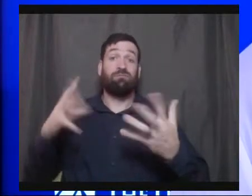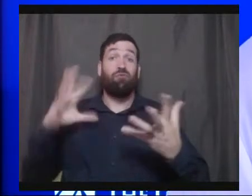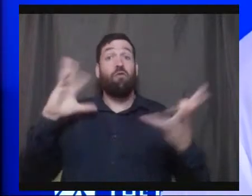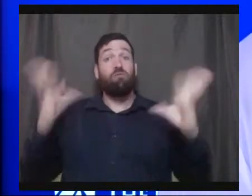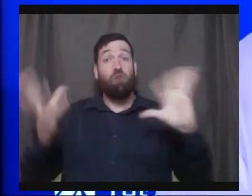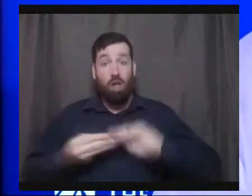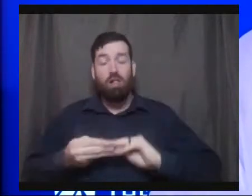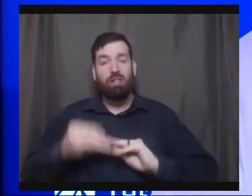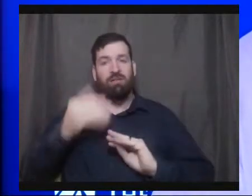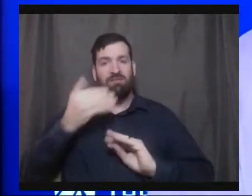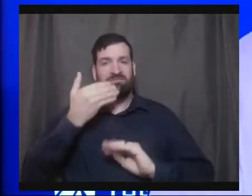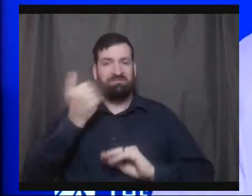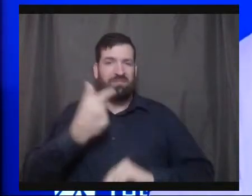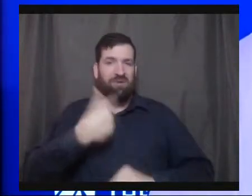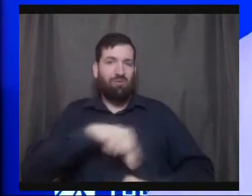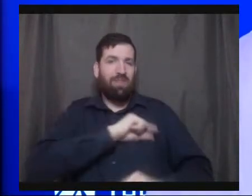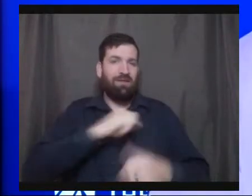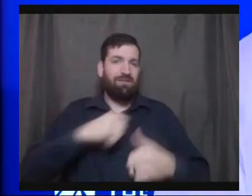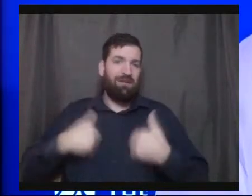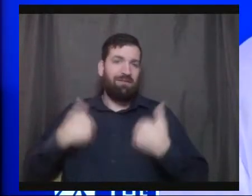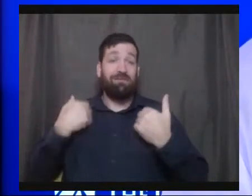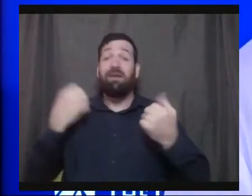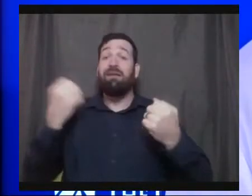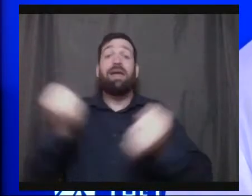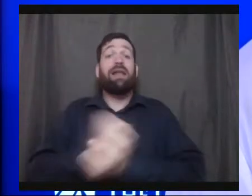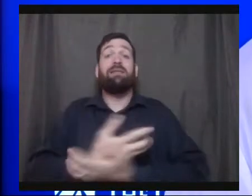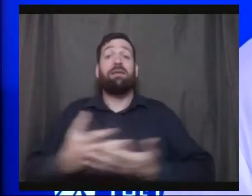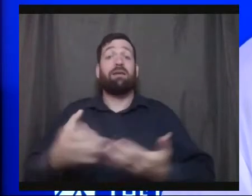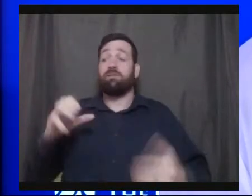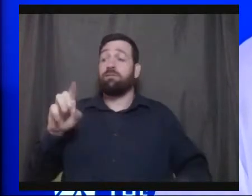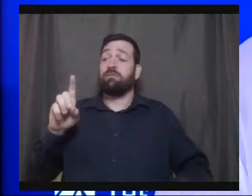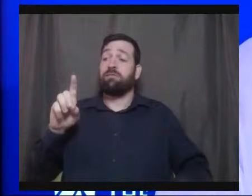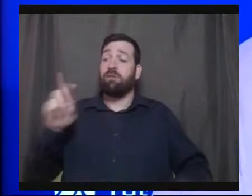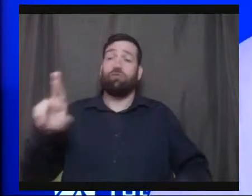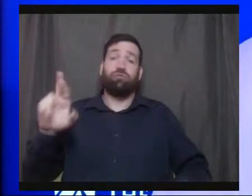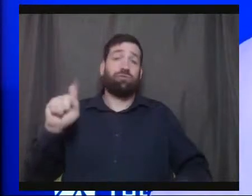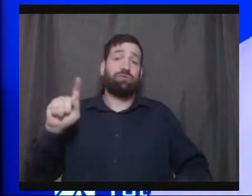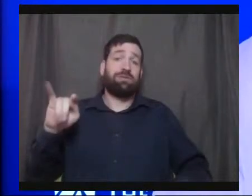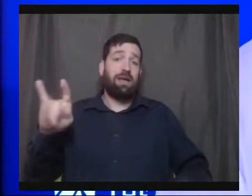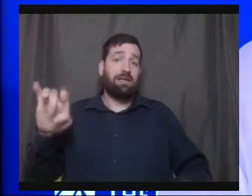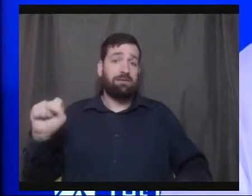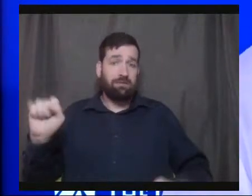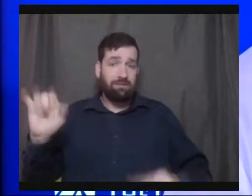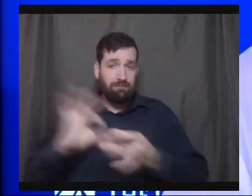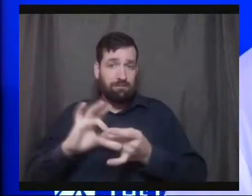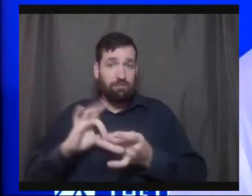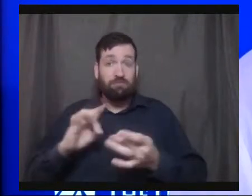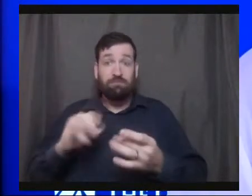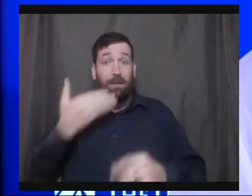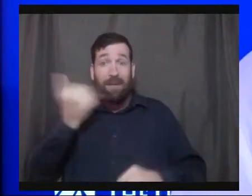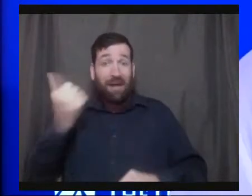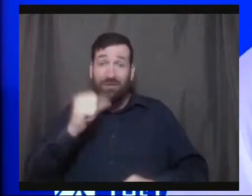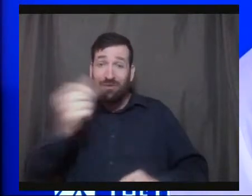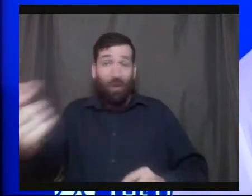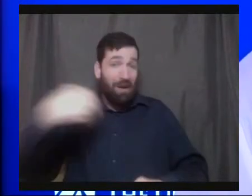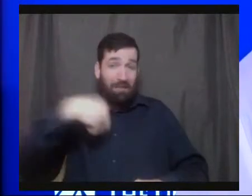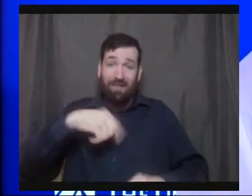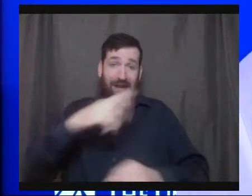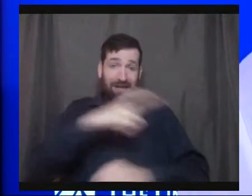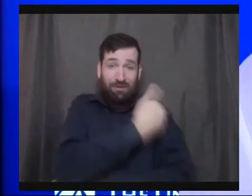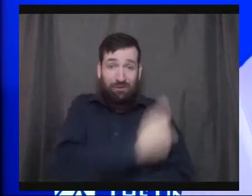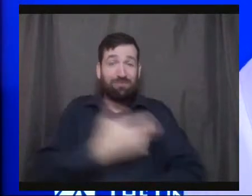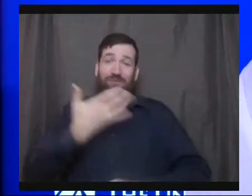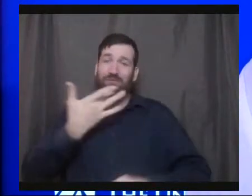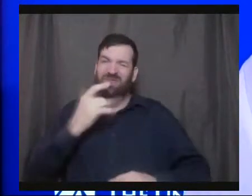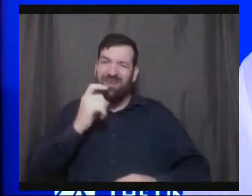life. And again, with anything, and Dr. Stites and I have said this, it is better that you don't come to the hospital, and we prefer you're not here. And by doing